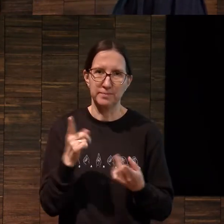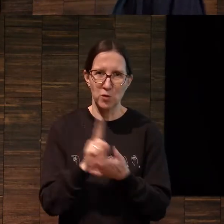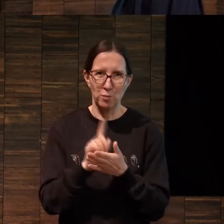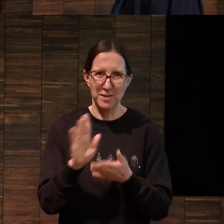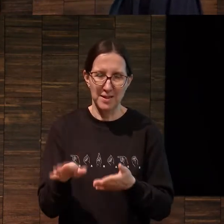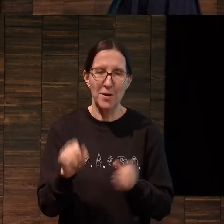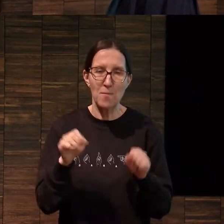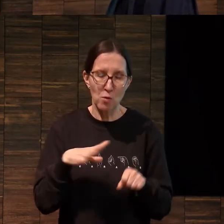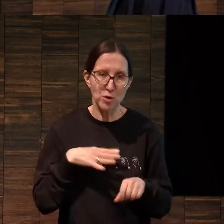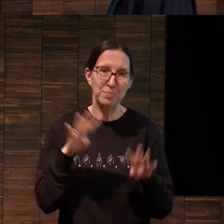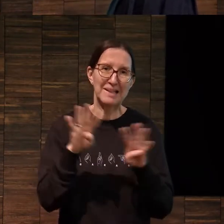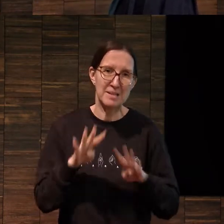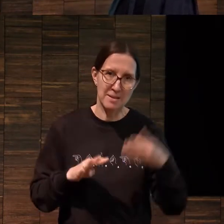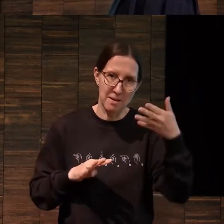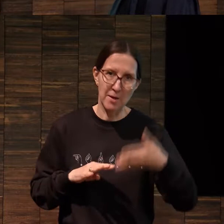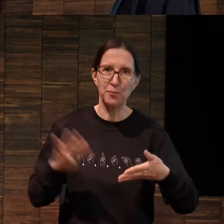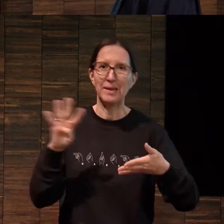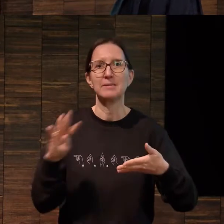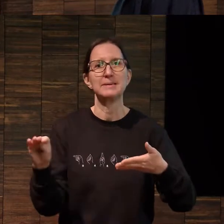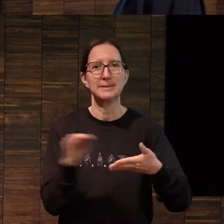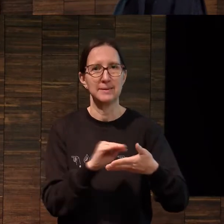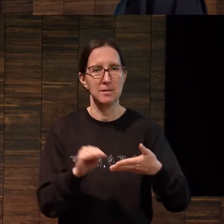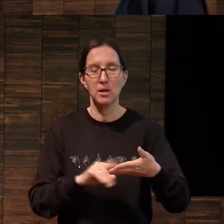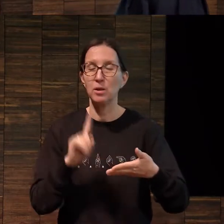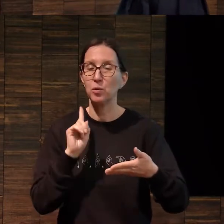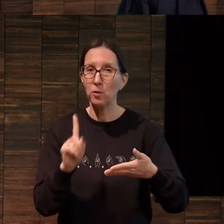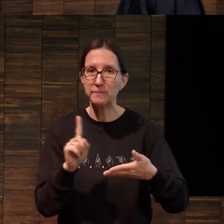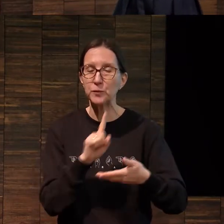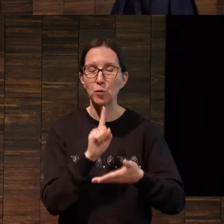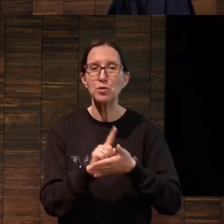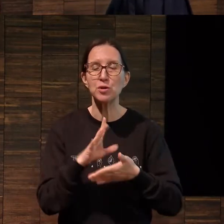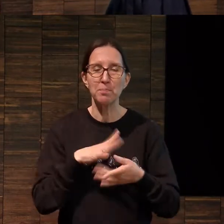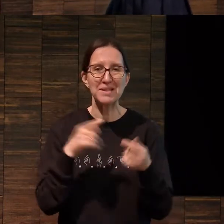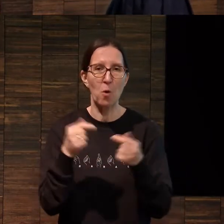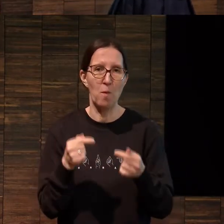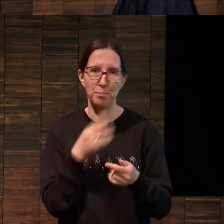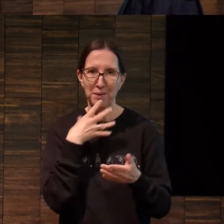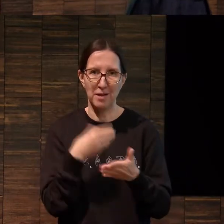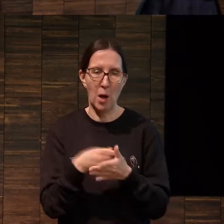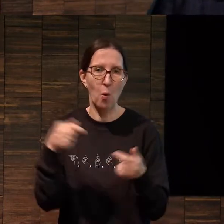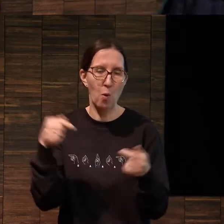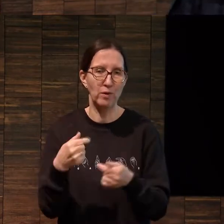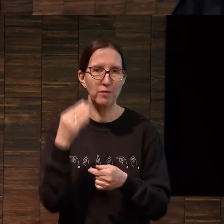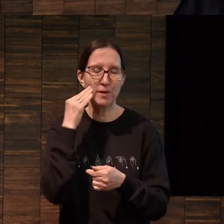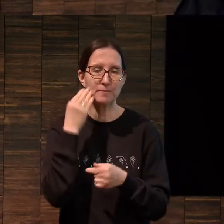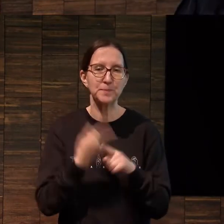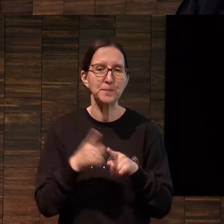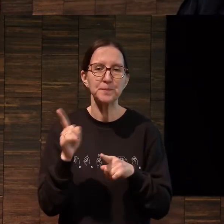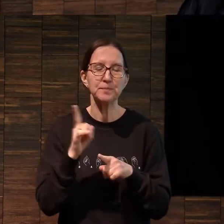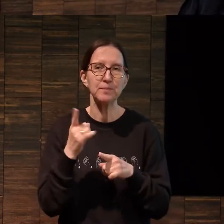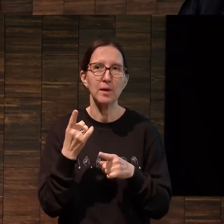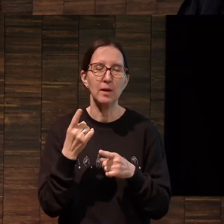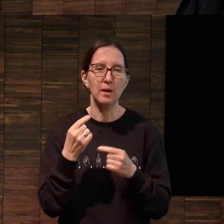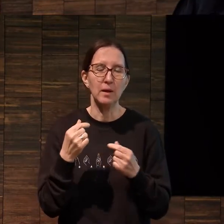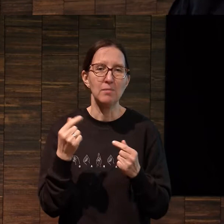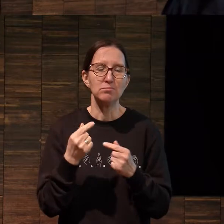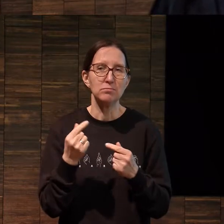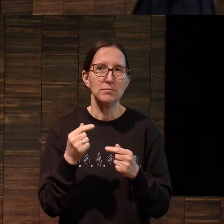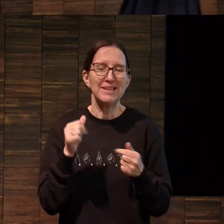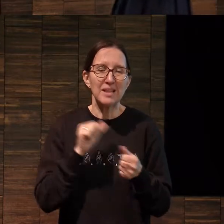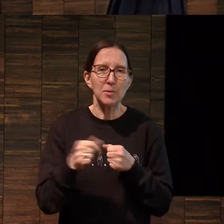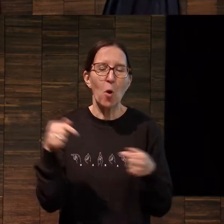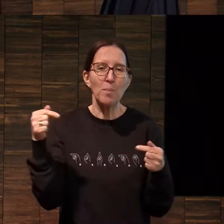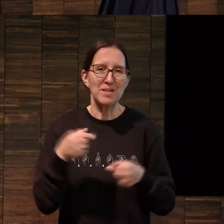or neon pink. It could be gray on gray, but there must be a